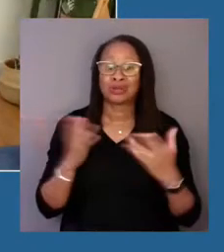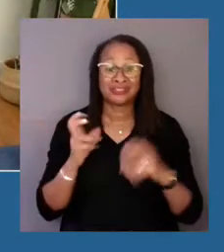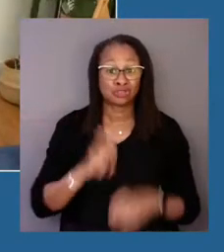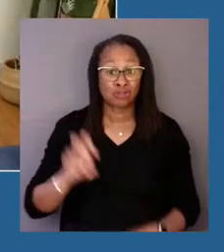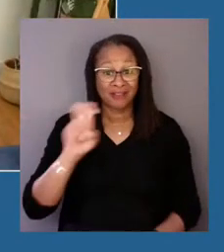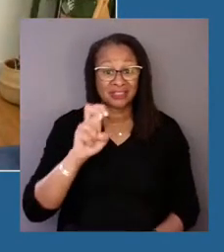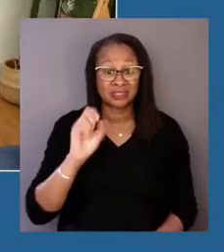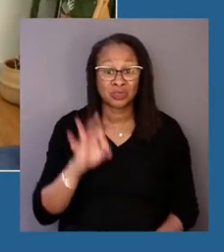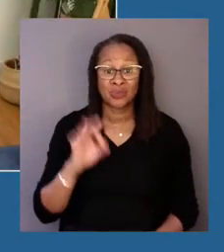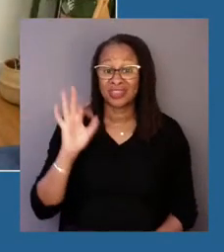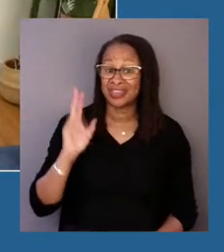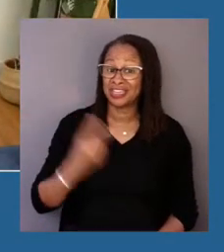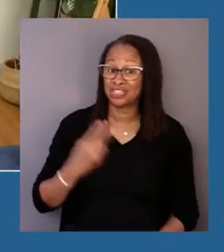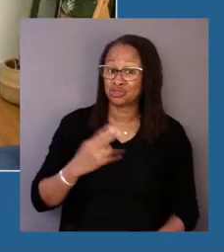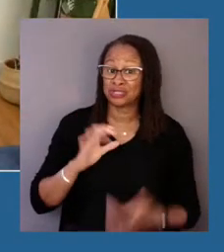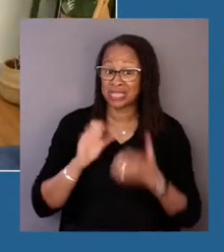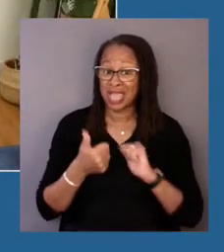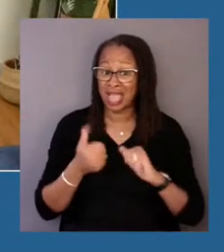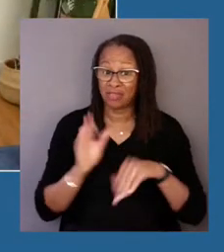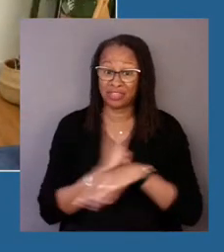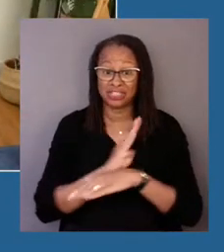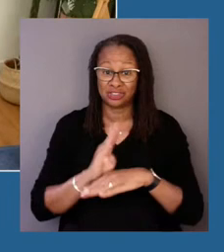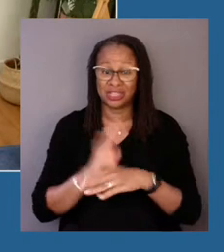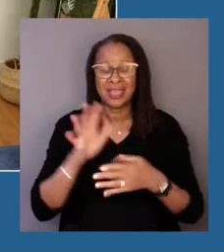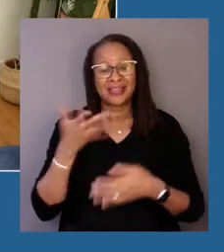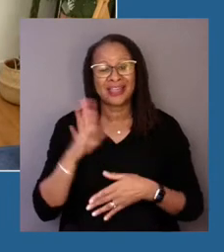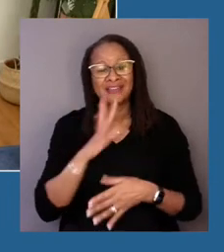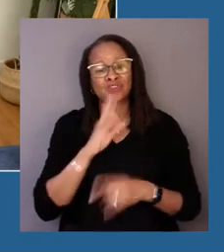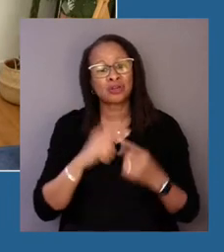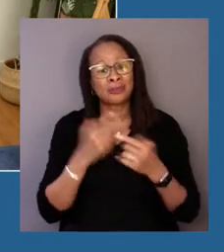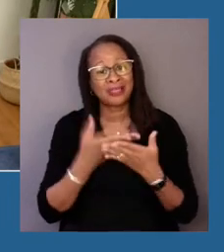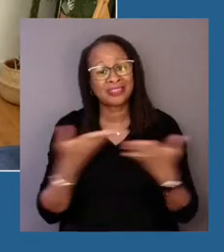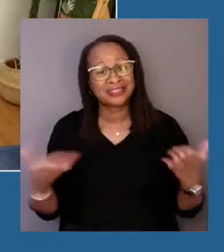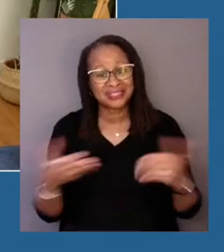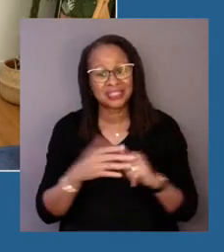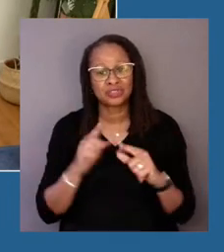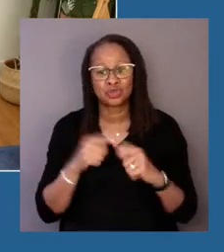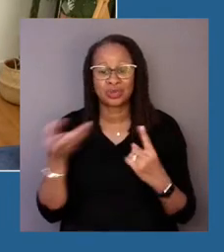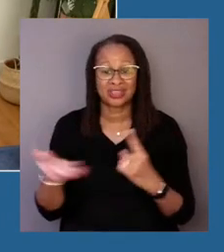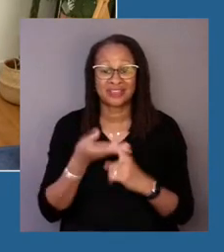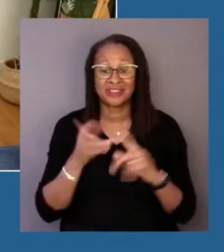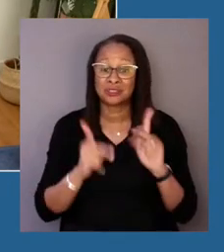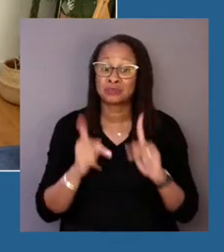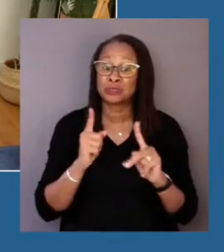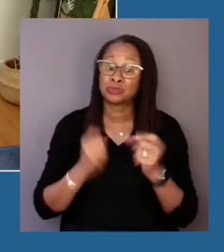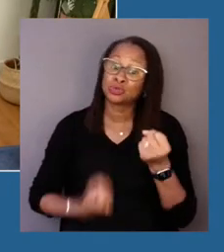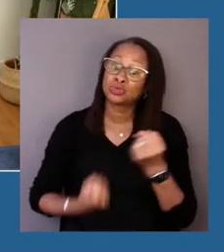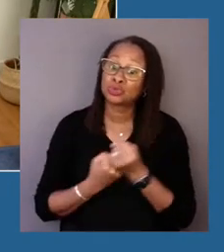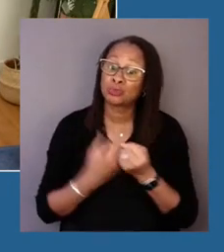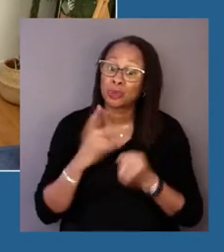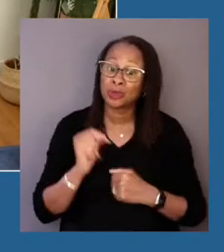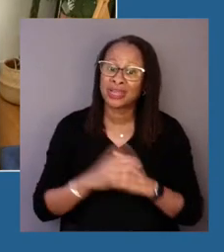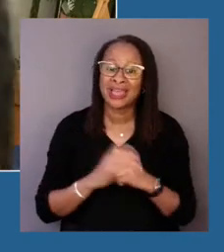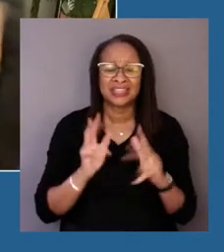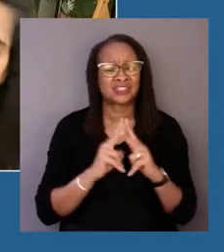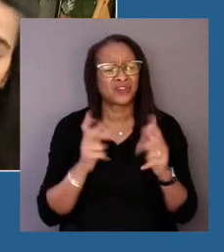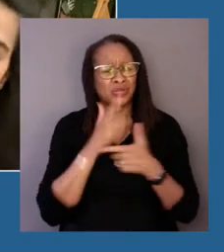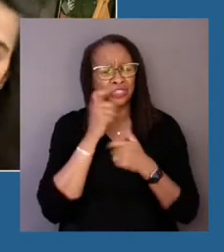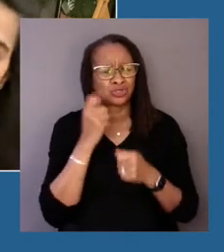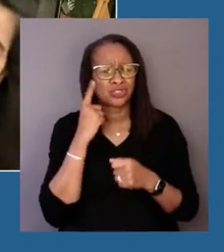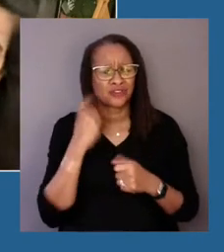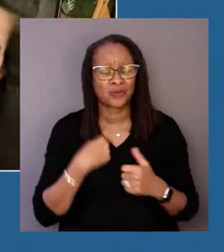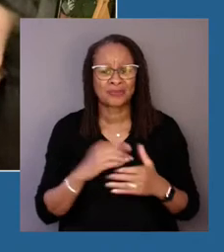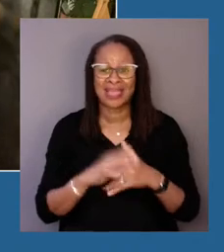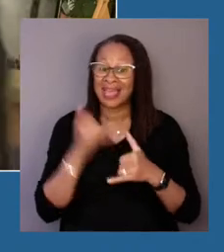sort of how the industry has always kind of talked about these things. It's really, really interesting to me. And sorry, last